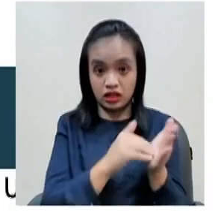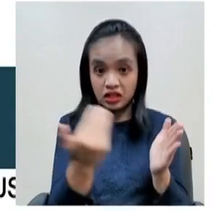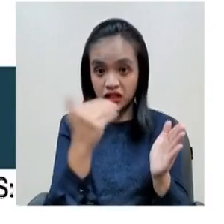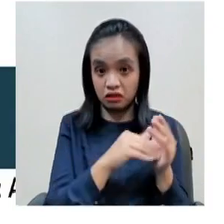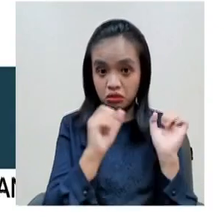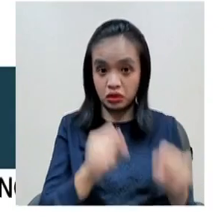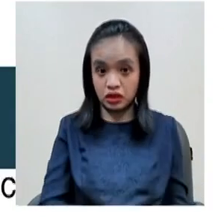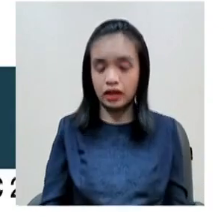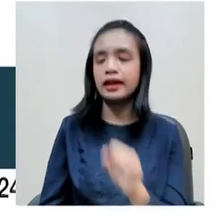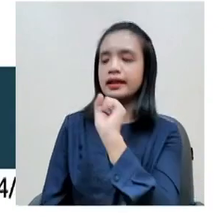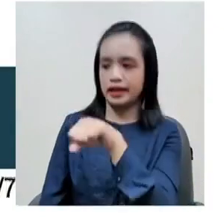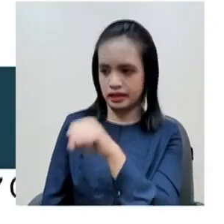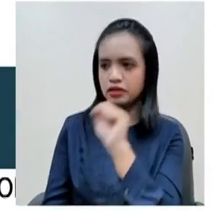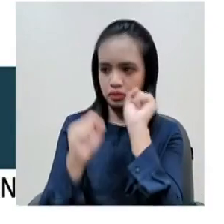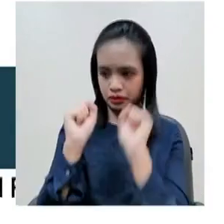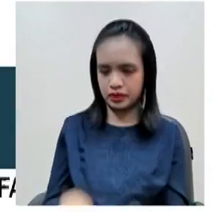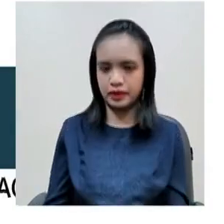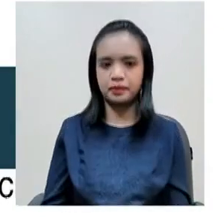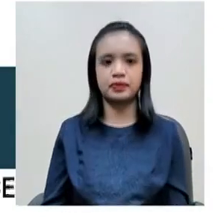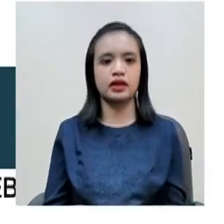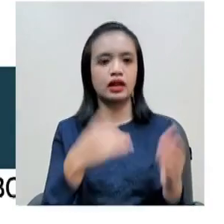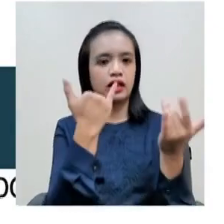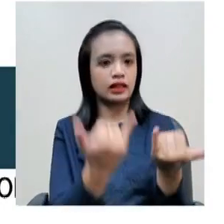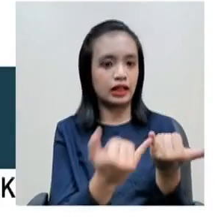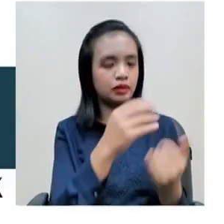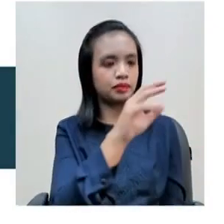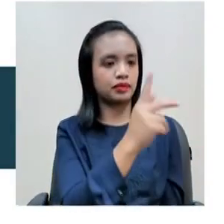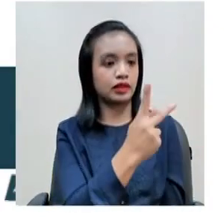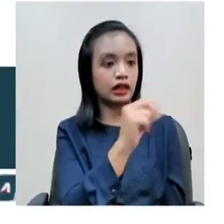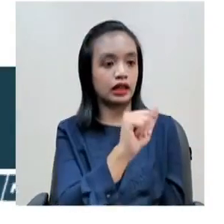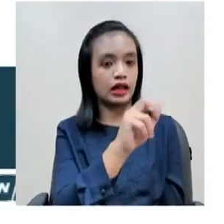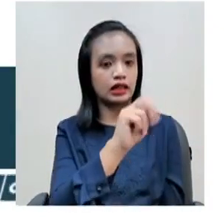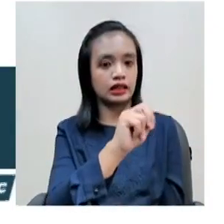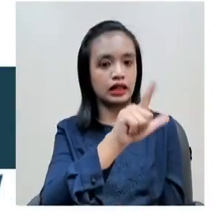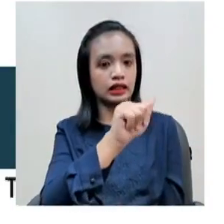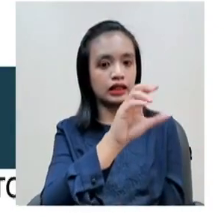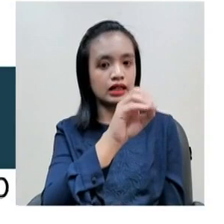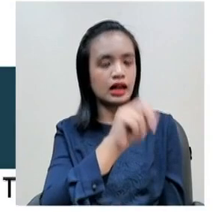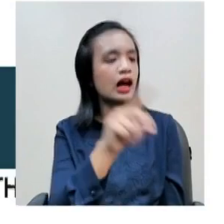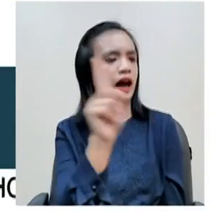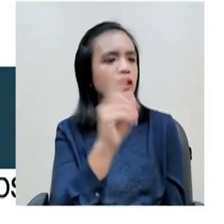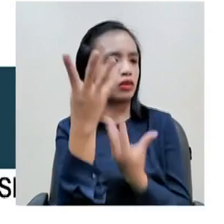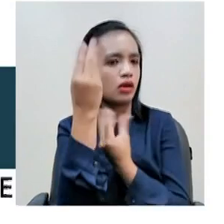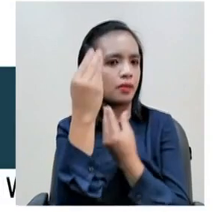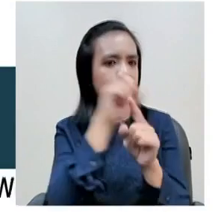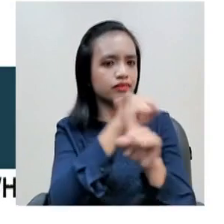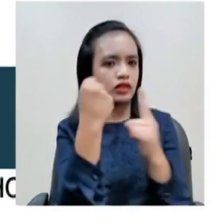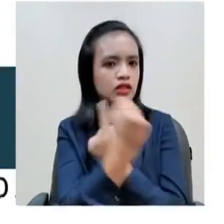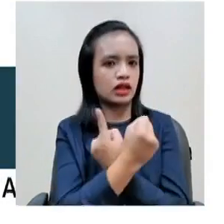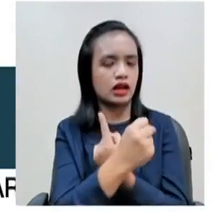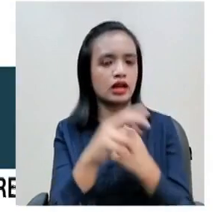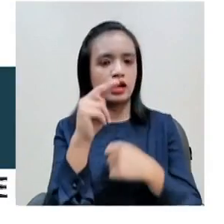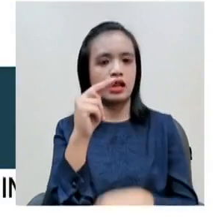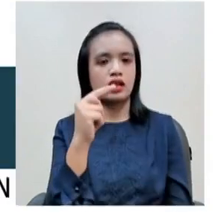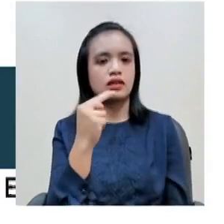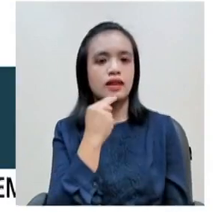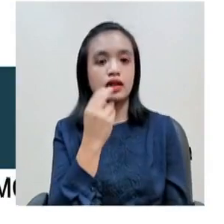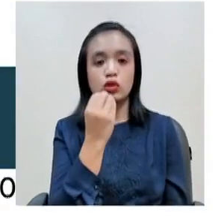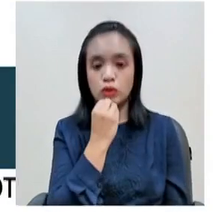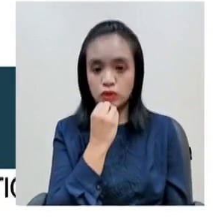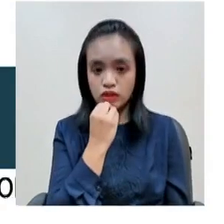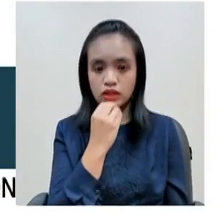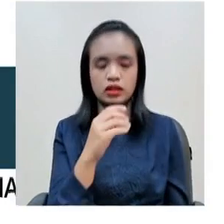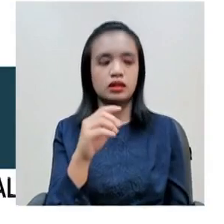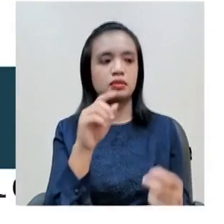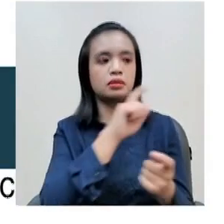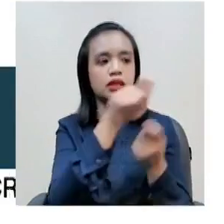Yes, it's possible. Okay, let's talk about Canlaon now. What is the status there right now in Negros Occidental, particularly in the Canlaon